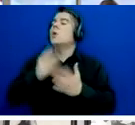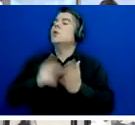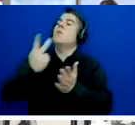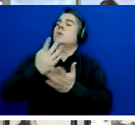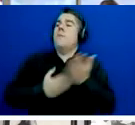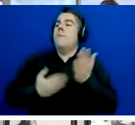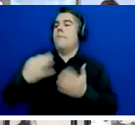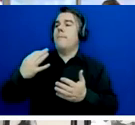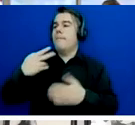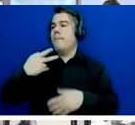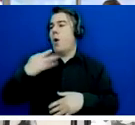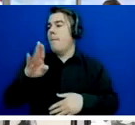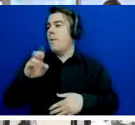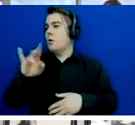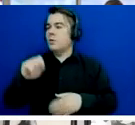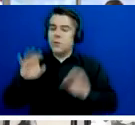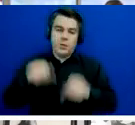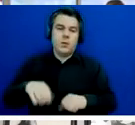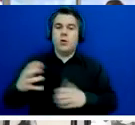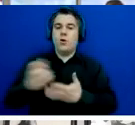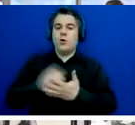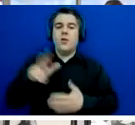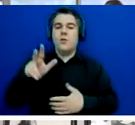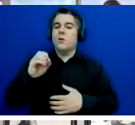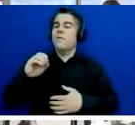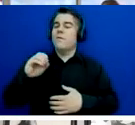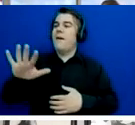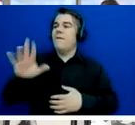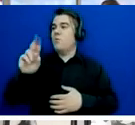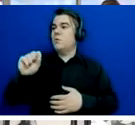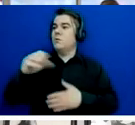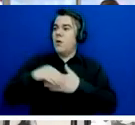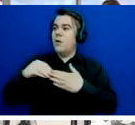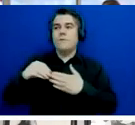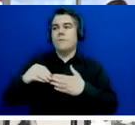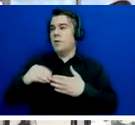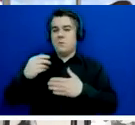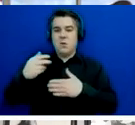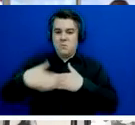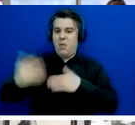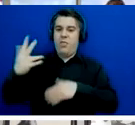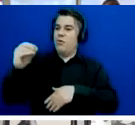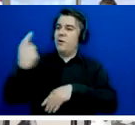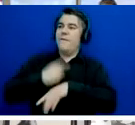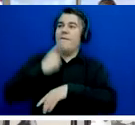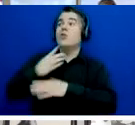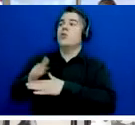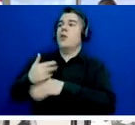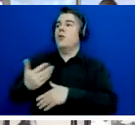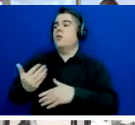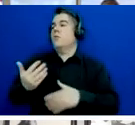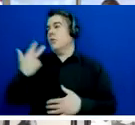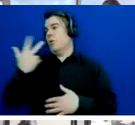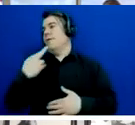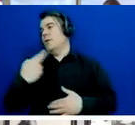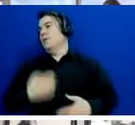up to about $305 US within your first 30 days for sharing with your 3 best friends. And that really is what it's about.